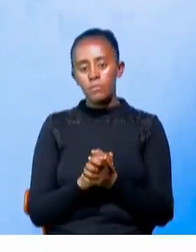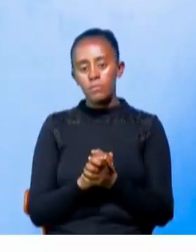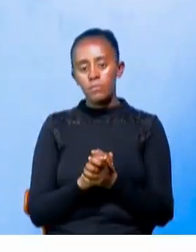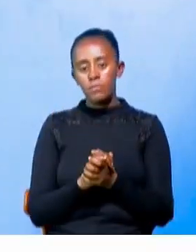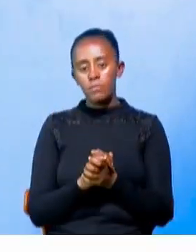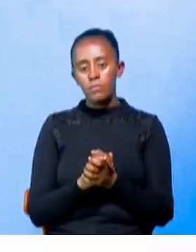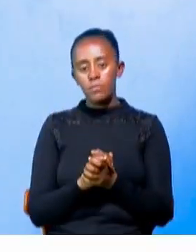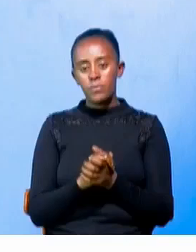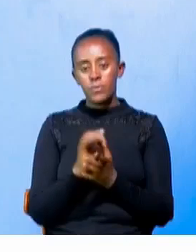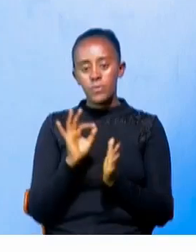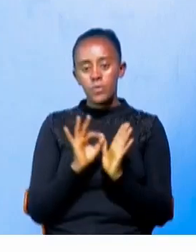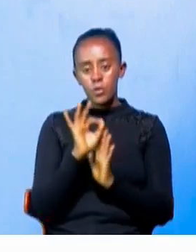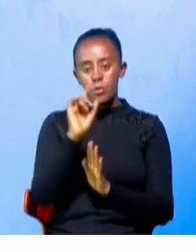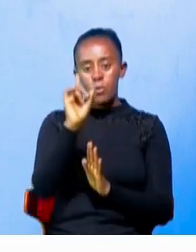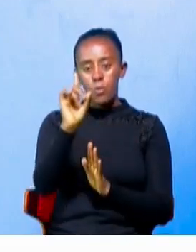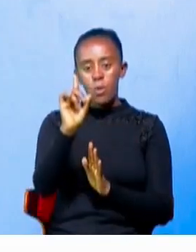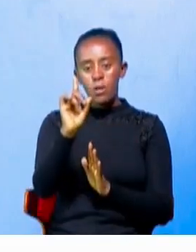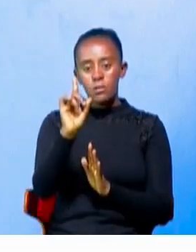One.